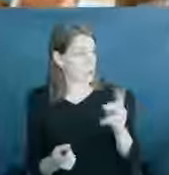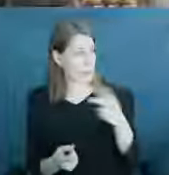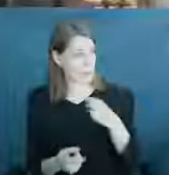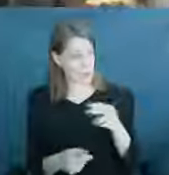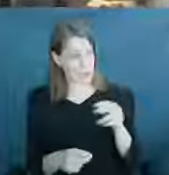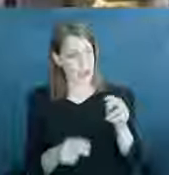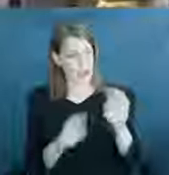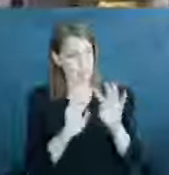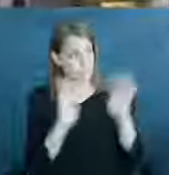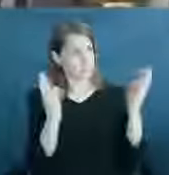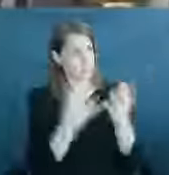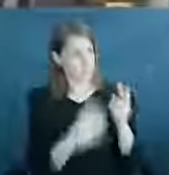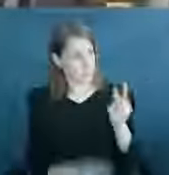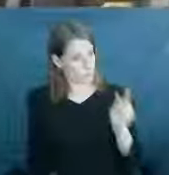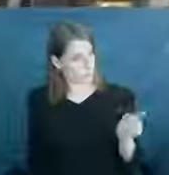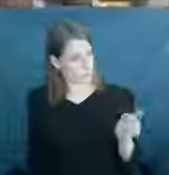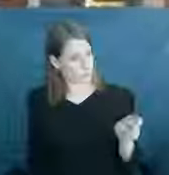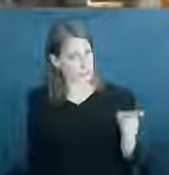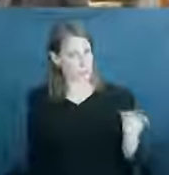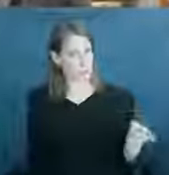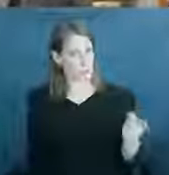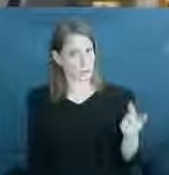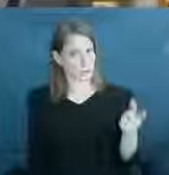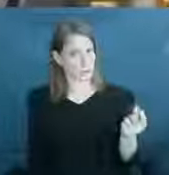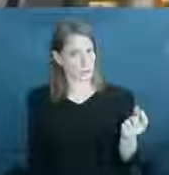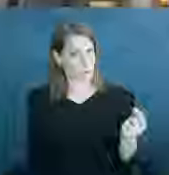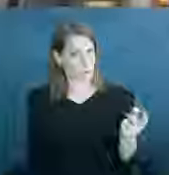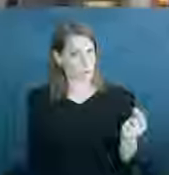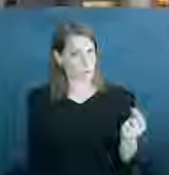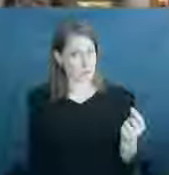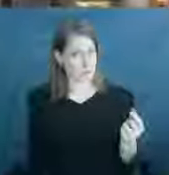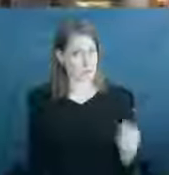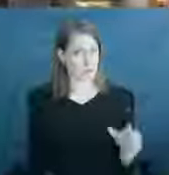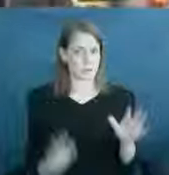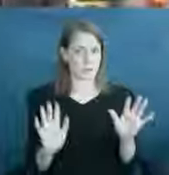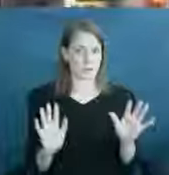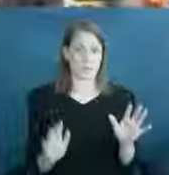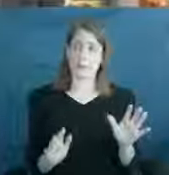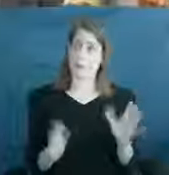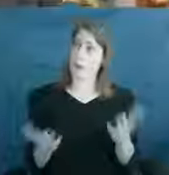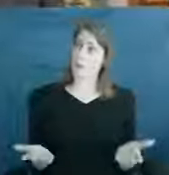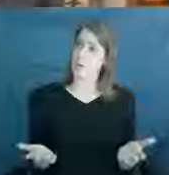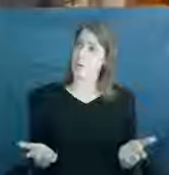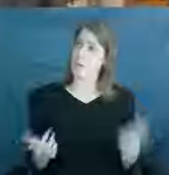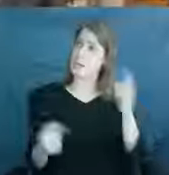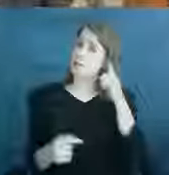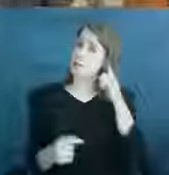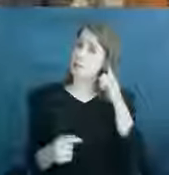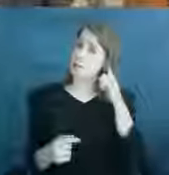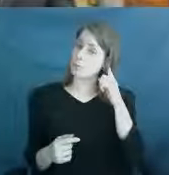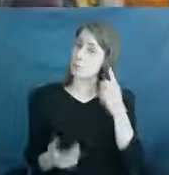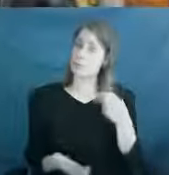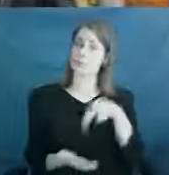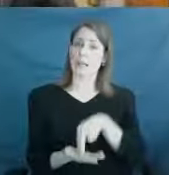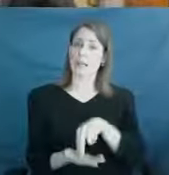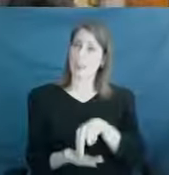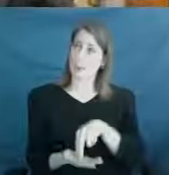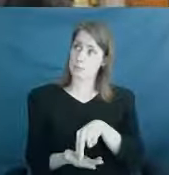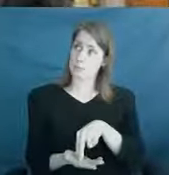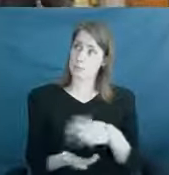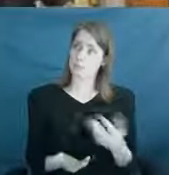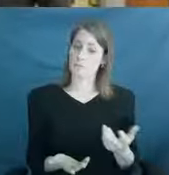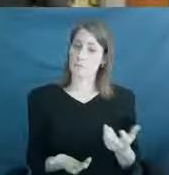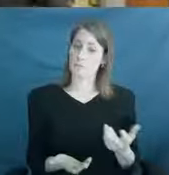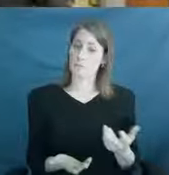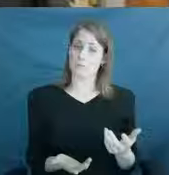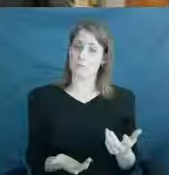Luke, I'm going to have to give you a C2, Luke. We're standing around the bench. What am I looking for? Tell me what I'm looking for, Ben. You're a student